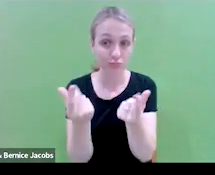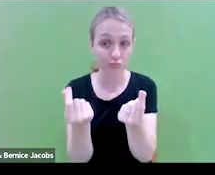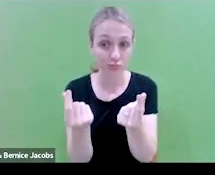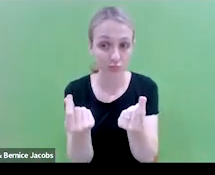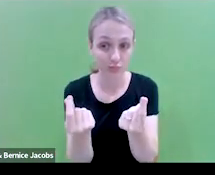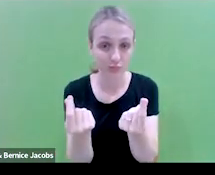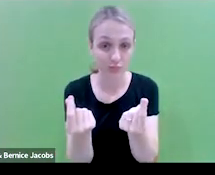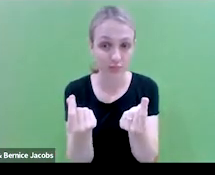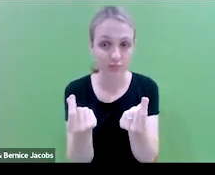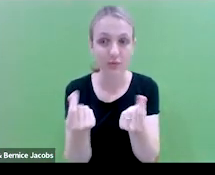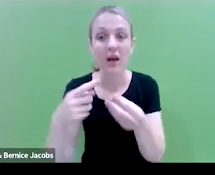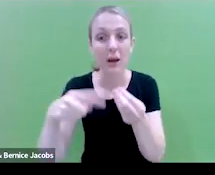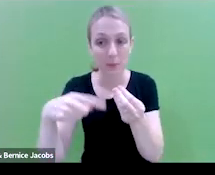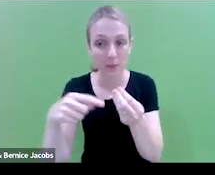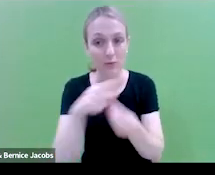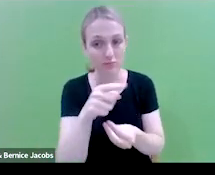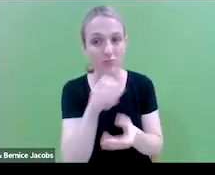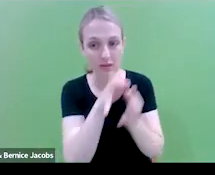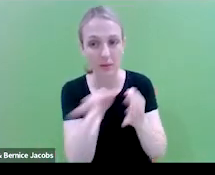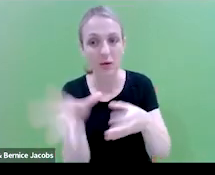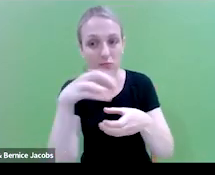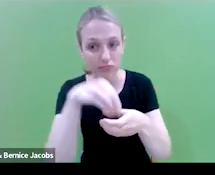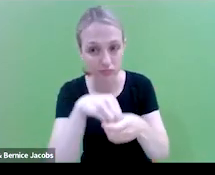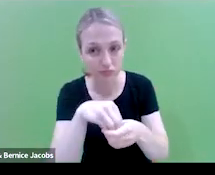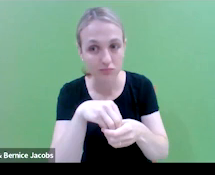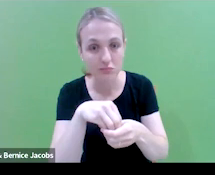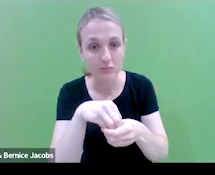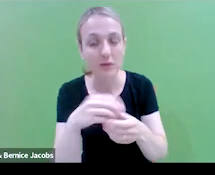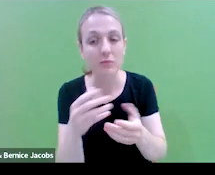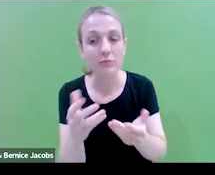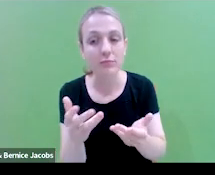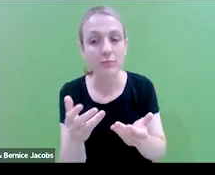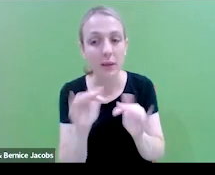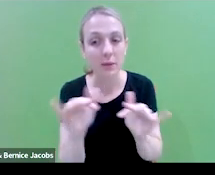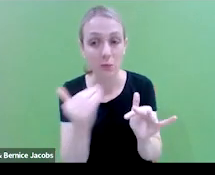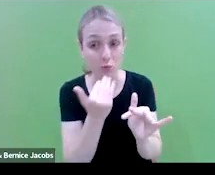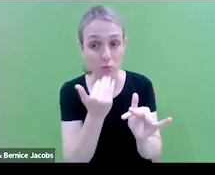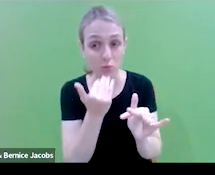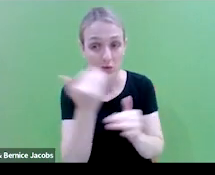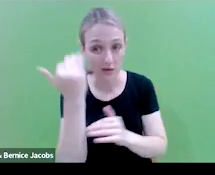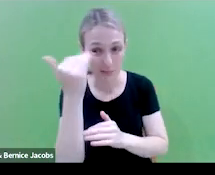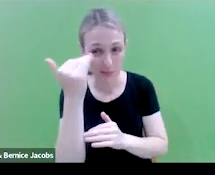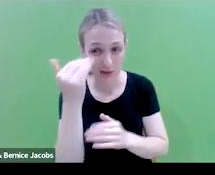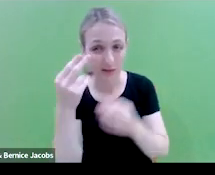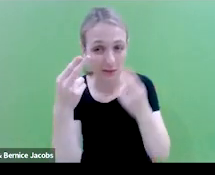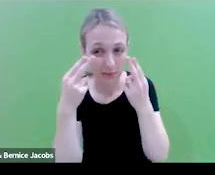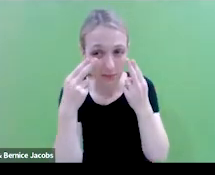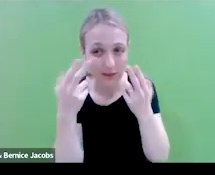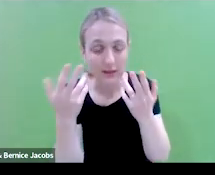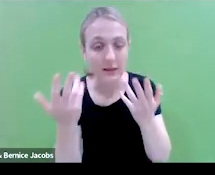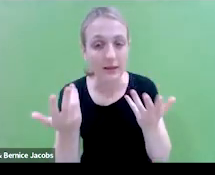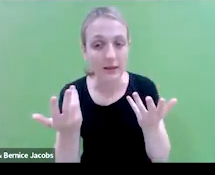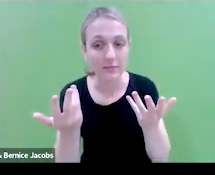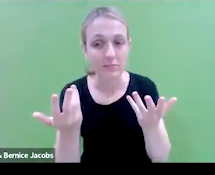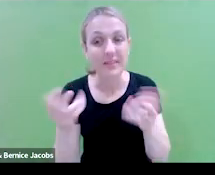talking about inclusivity, where a book, someone who's visually impaired and arthro-sighted could be